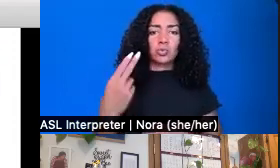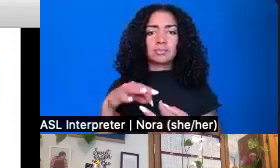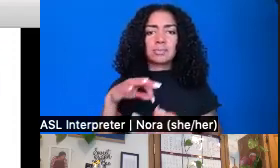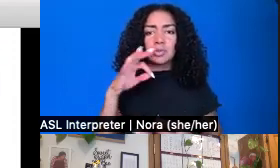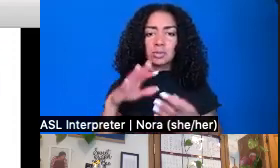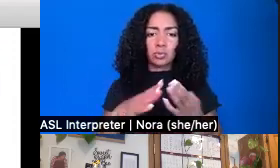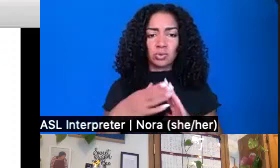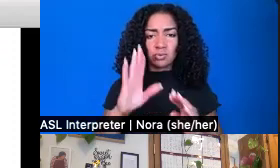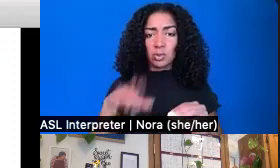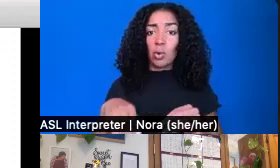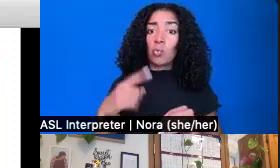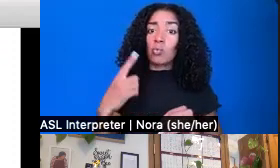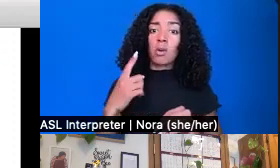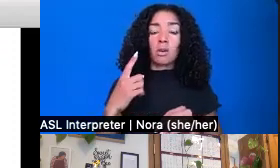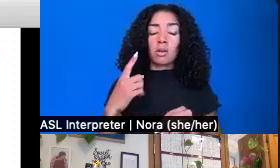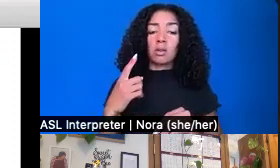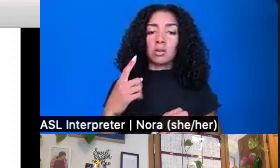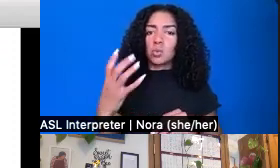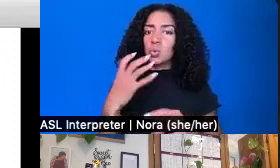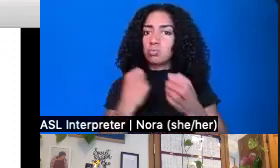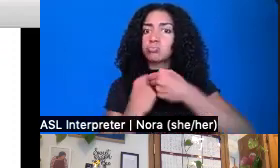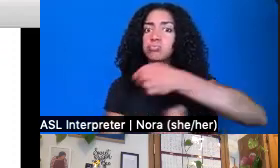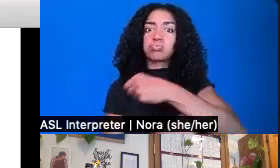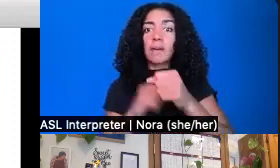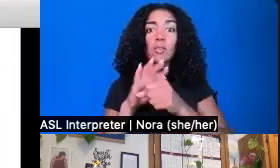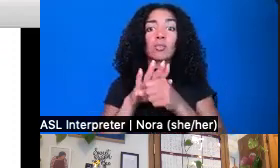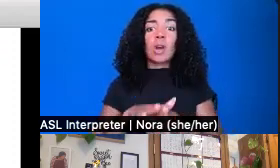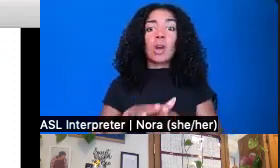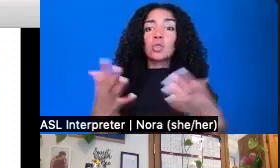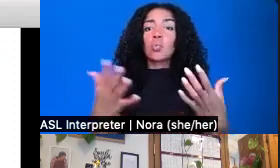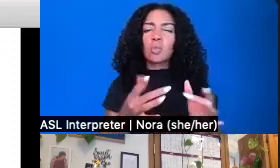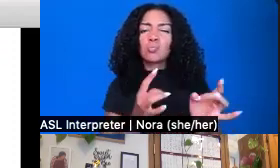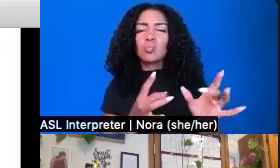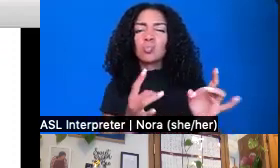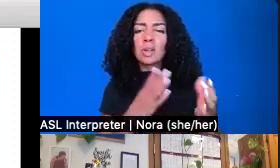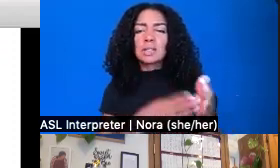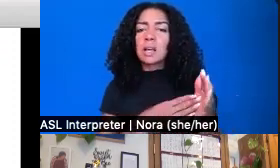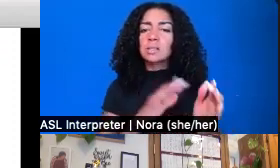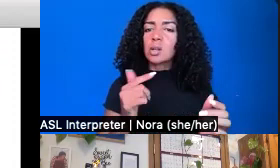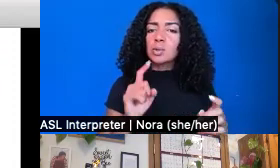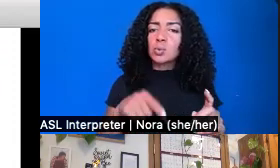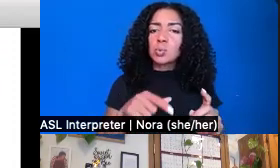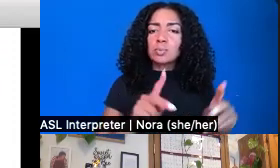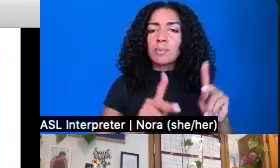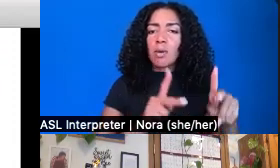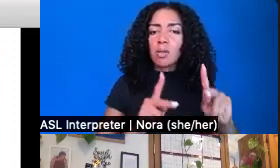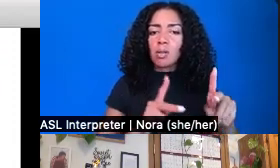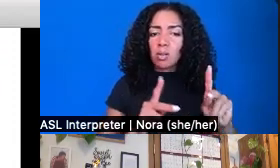of oppression and one of the tactics to try to break the people, right? It's really high.